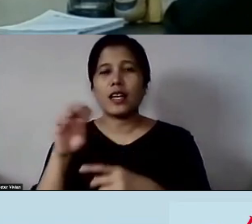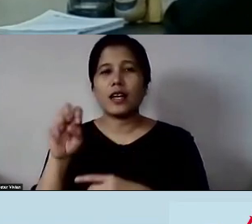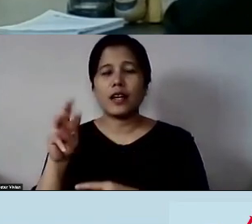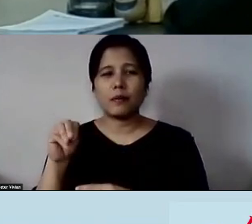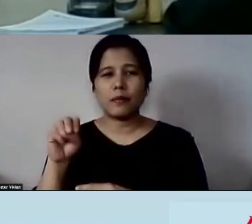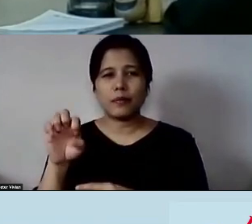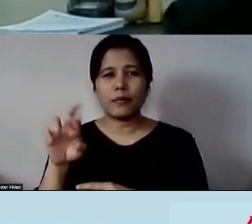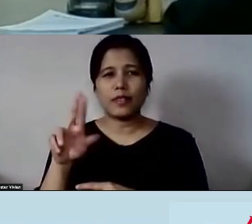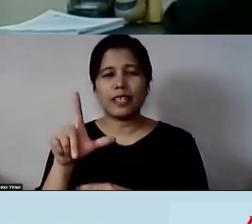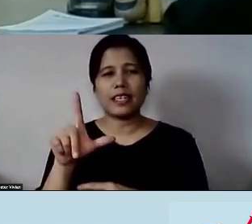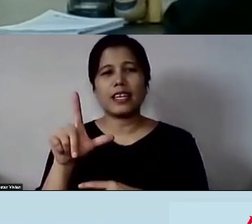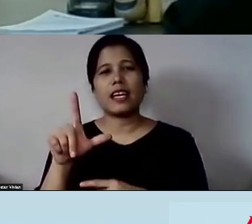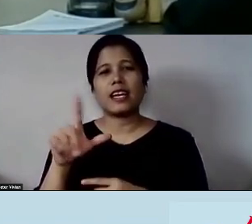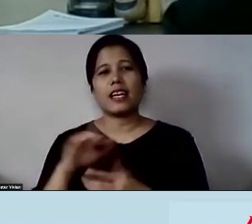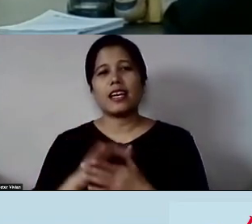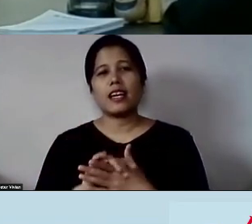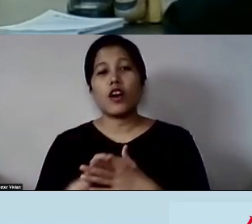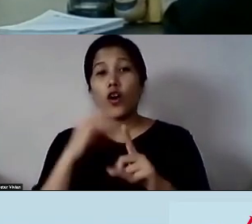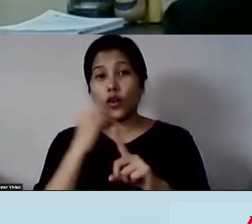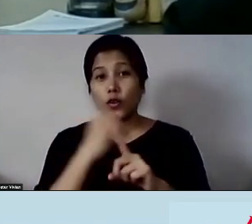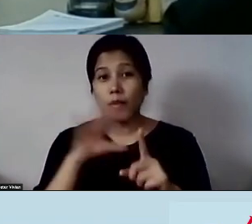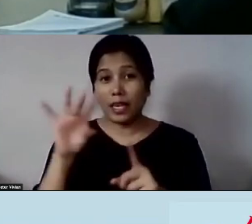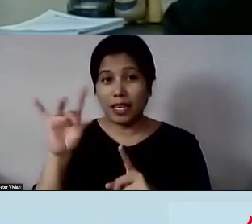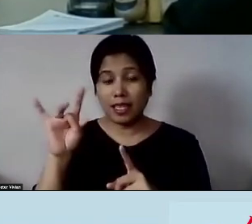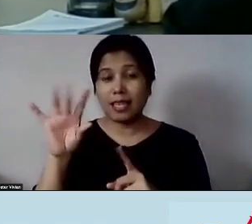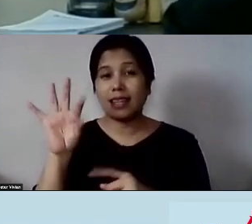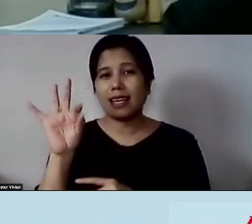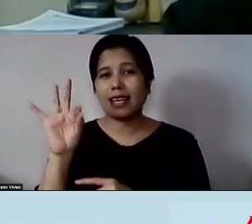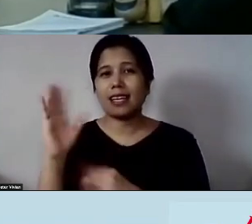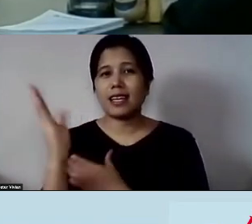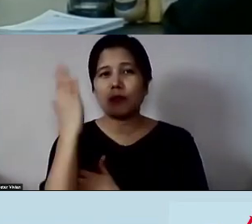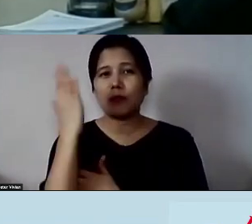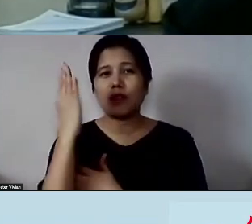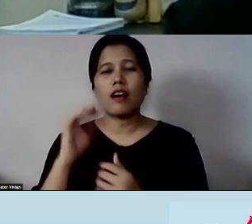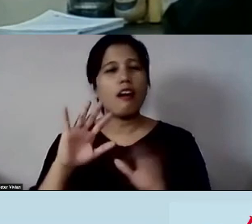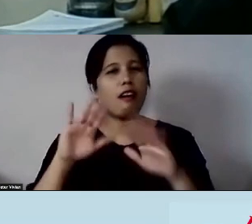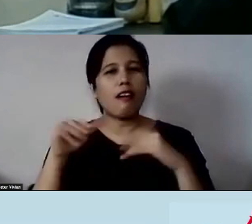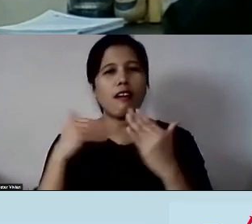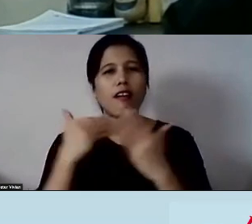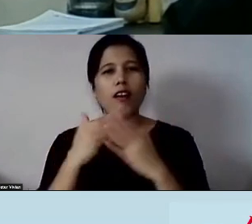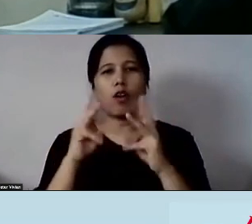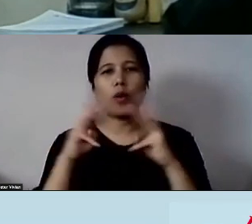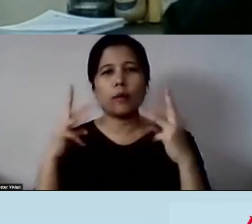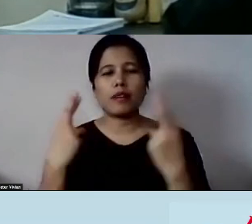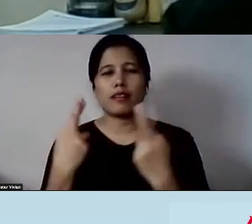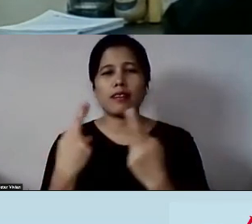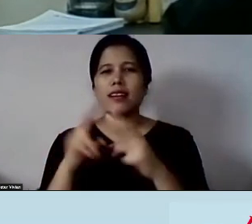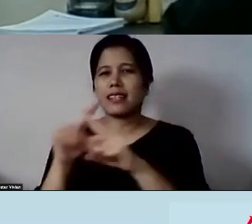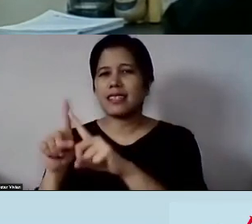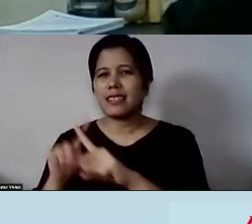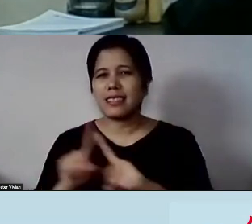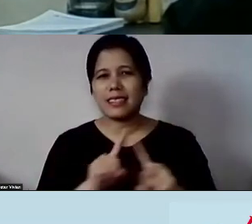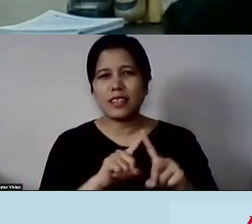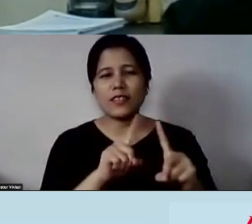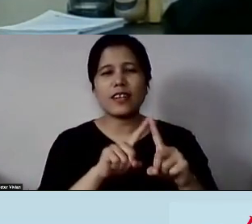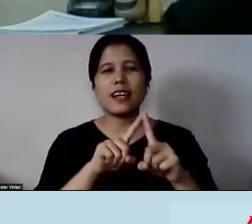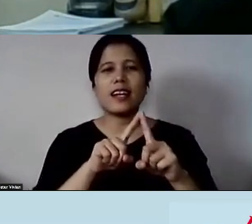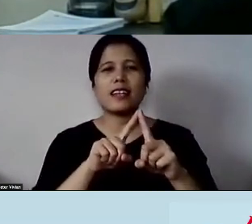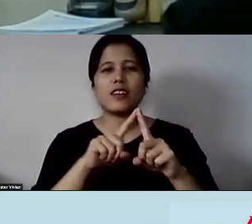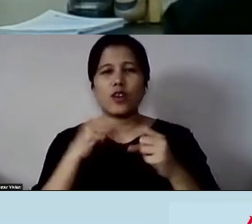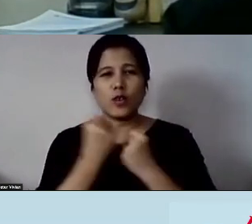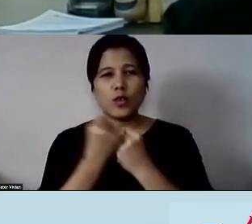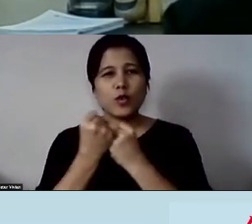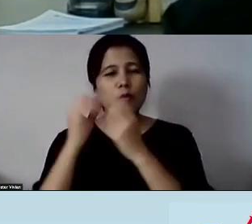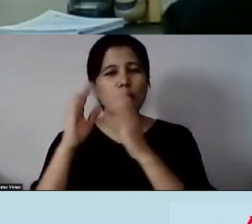po, will be on October 18 at 9 a.m. All these webinars were designed with the different education stakeholders in mind. So